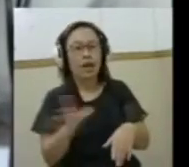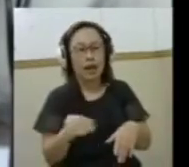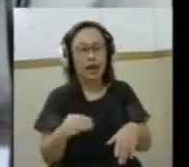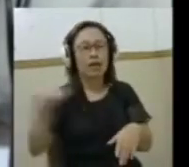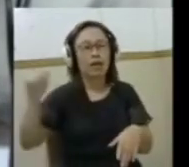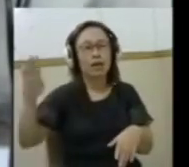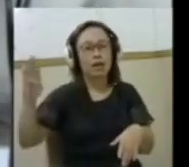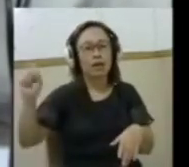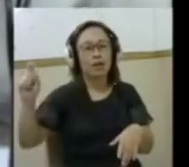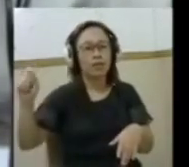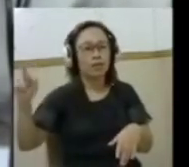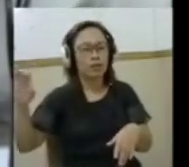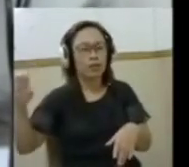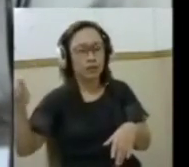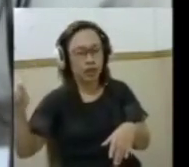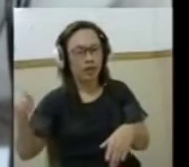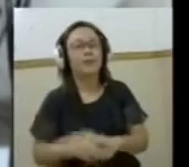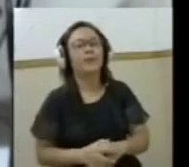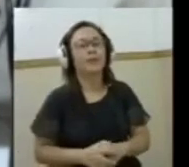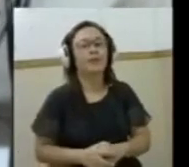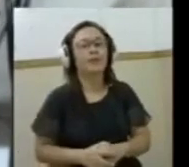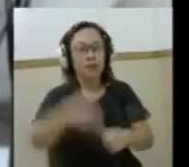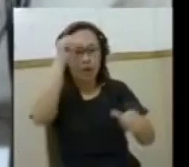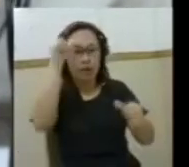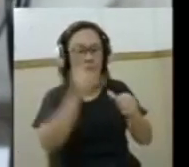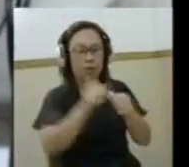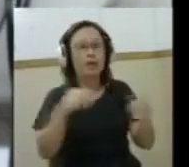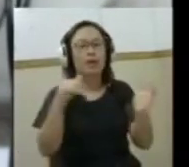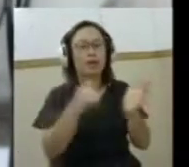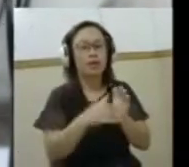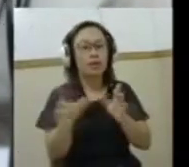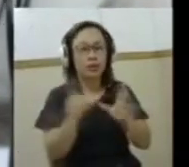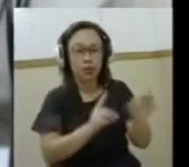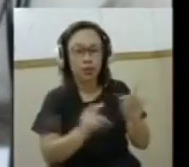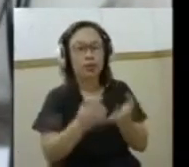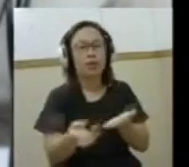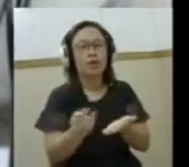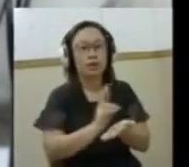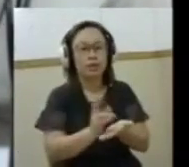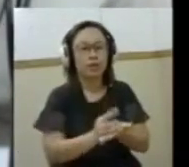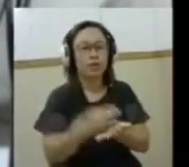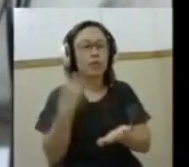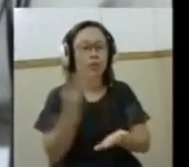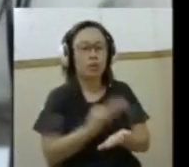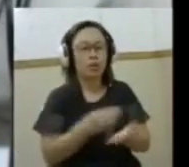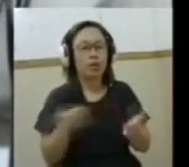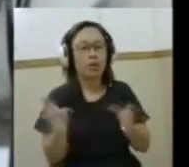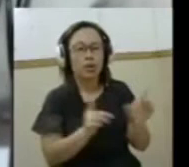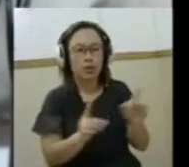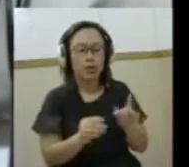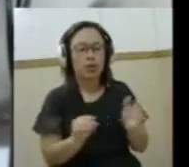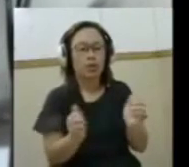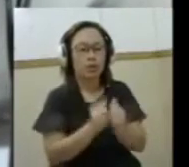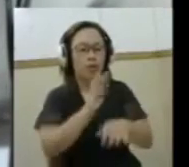abstract. Students, let us remember that in doing a research, we should conduct it with all